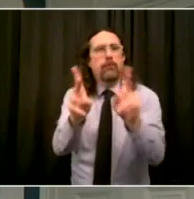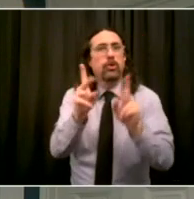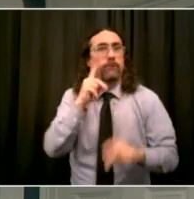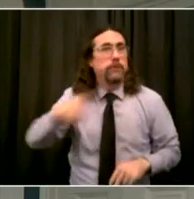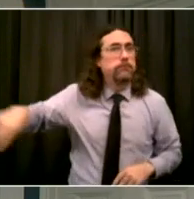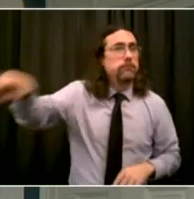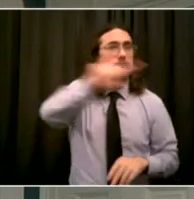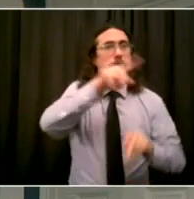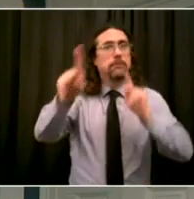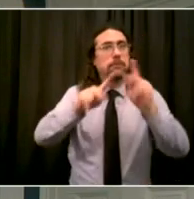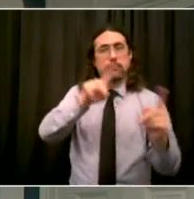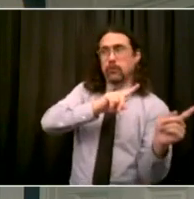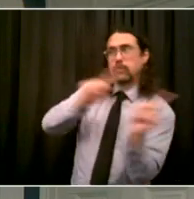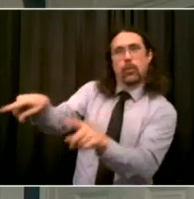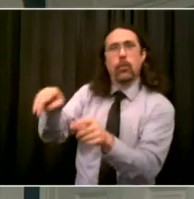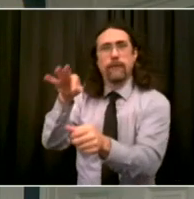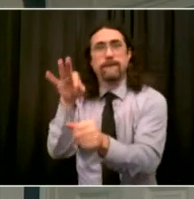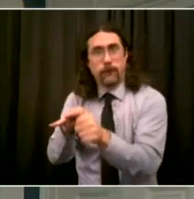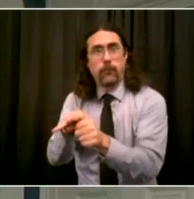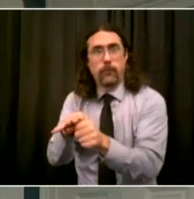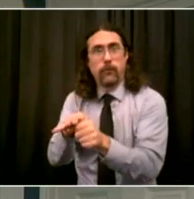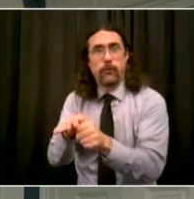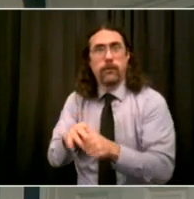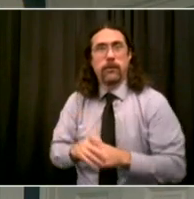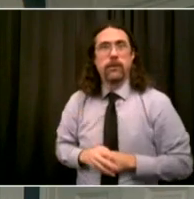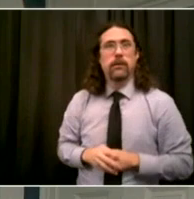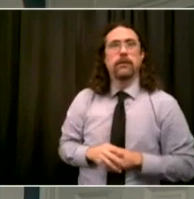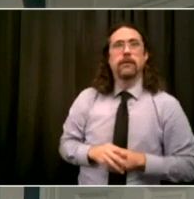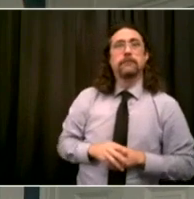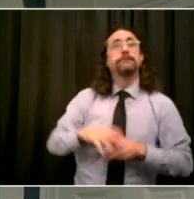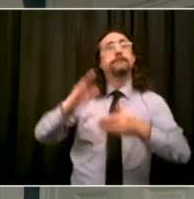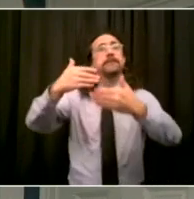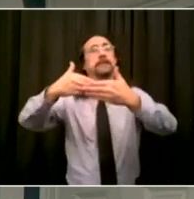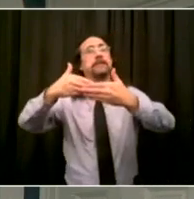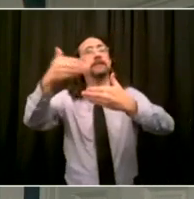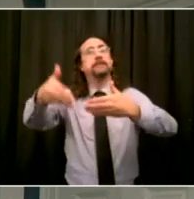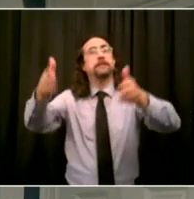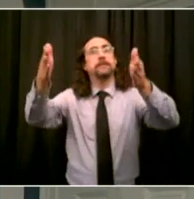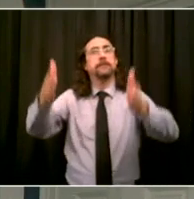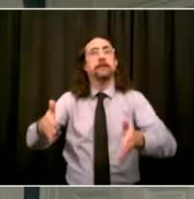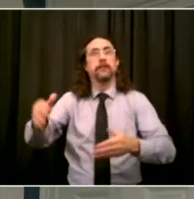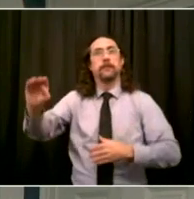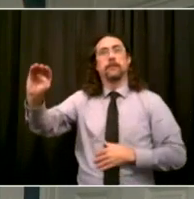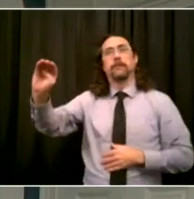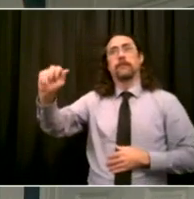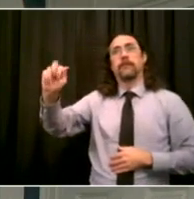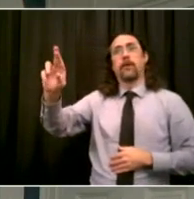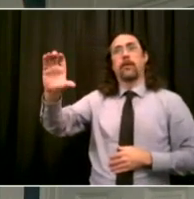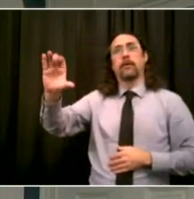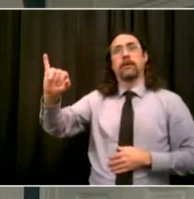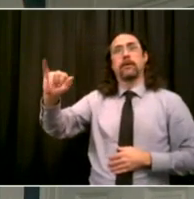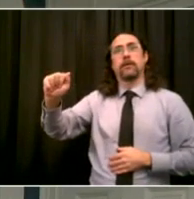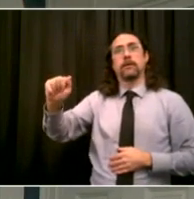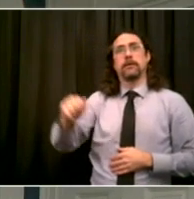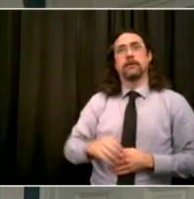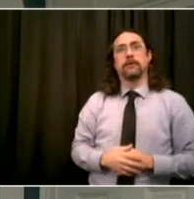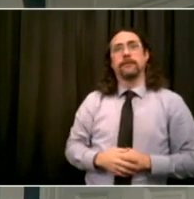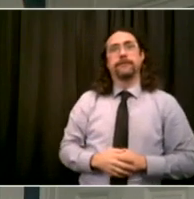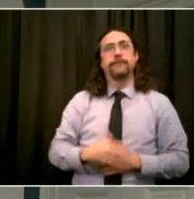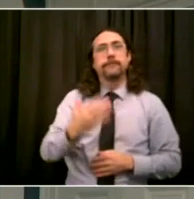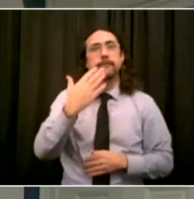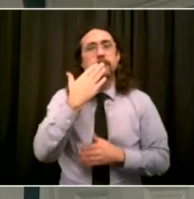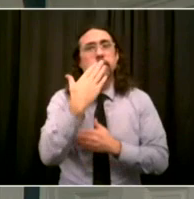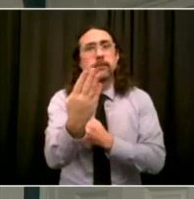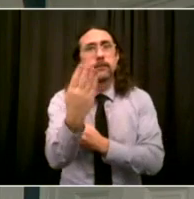Good morning, Mr. Mayor and Police Commissioner Shea. By announcing the appointment of Juanita